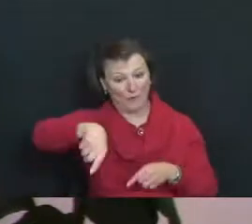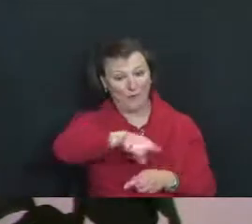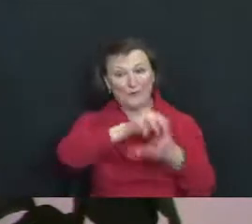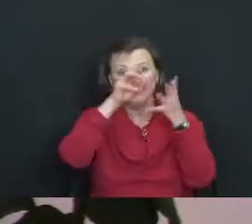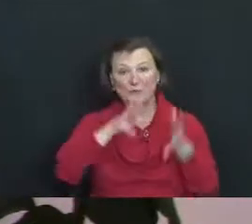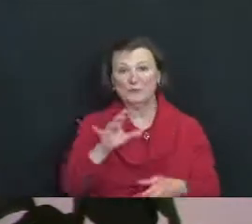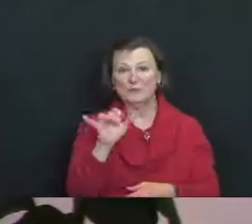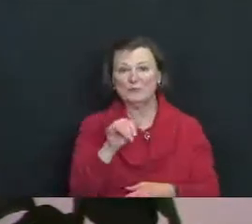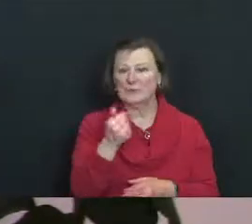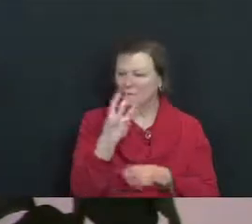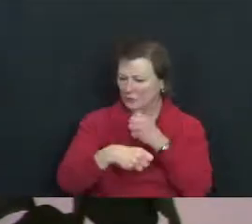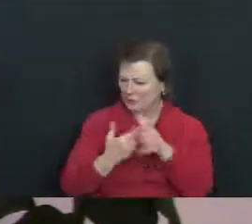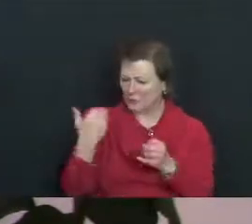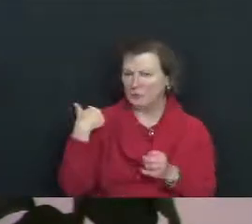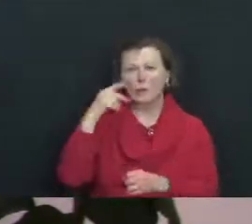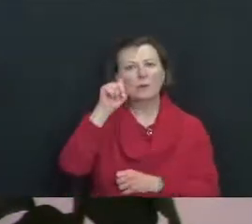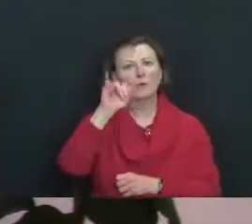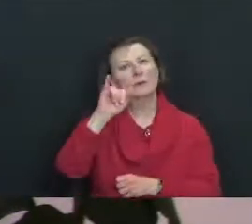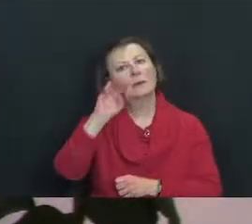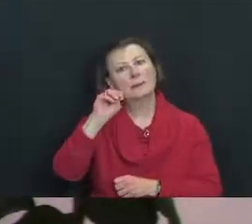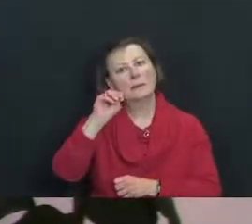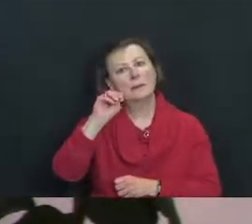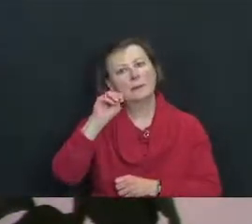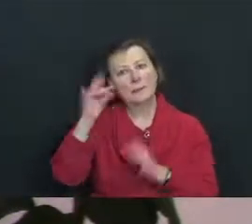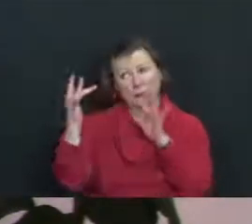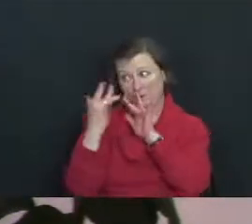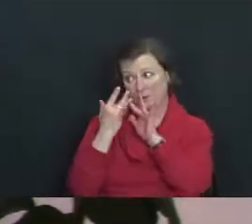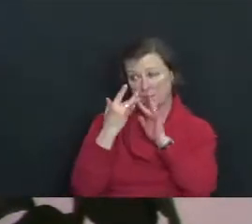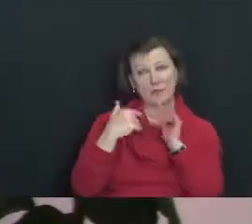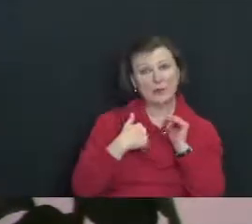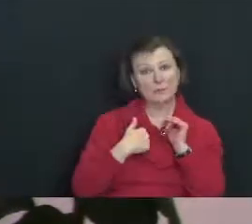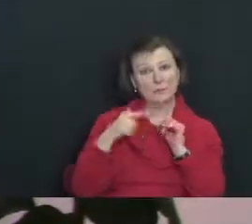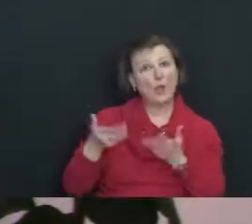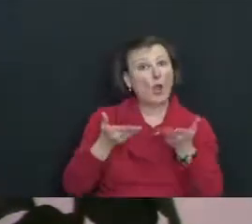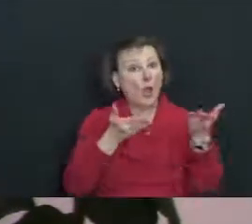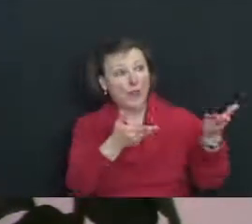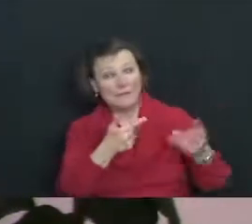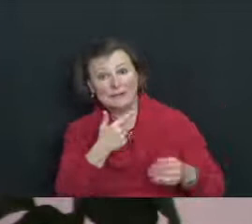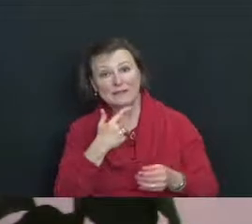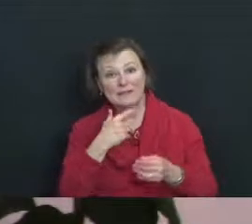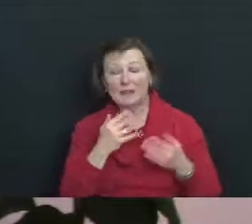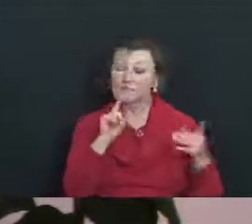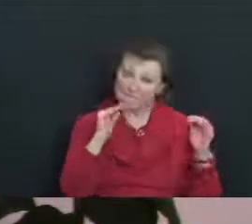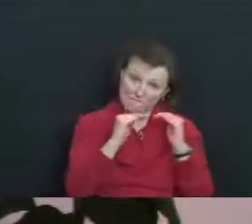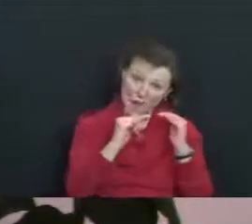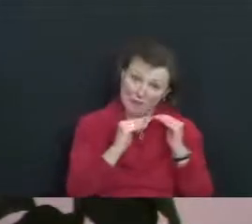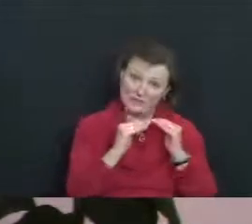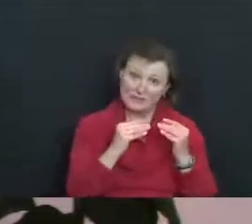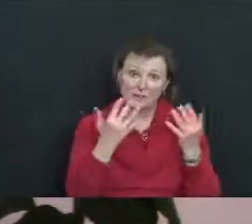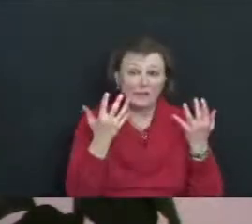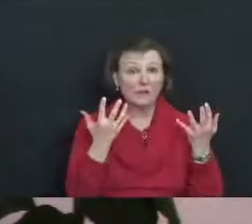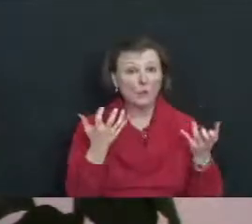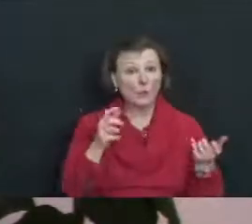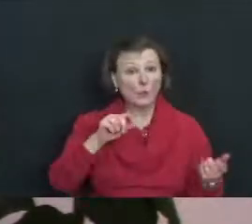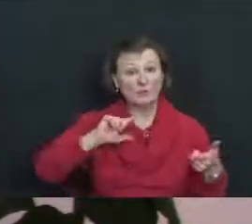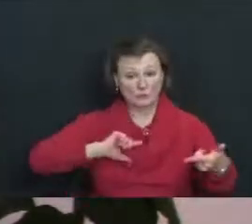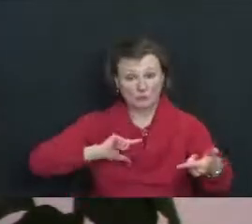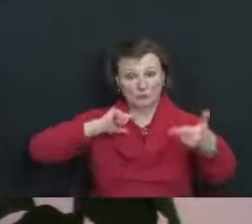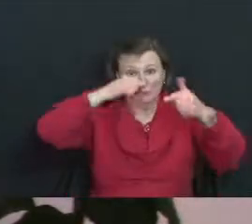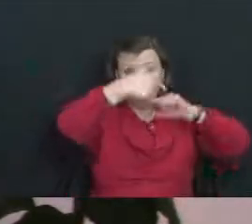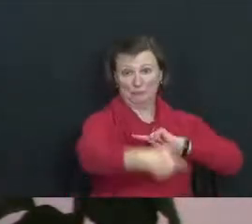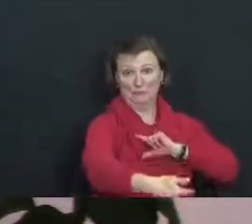A couple of years ago, Tim contacted me, and he said, out of a sense of fairness, he wanted to turn the tables.